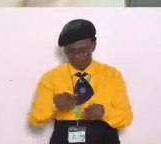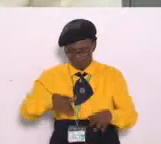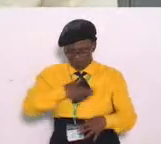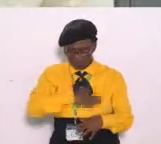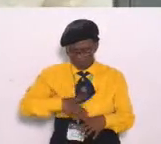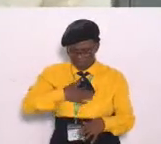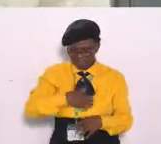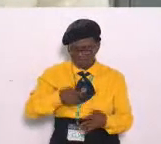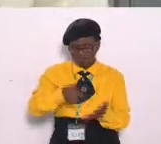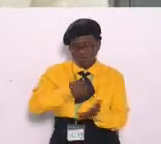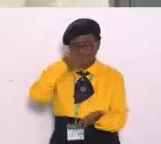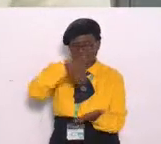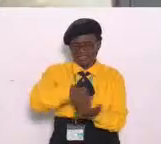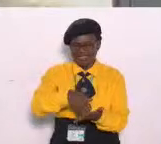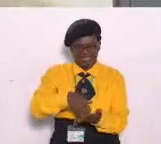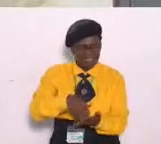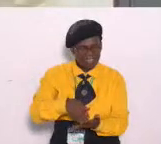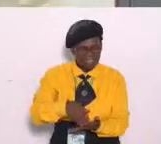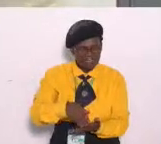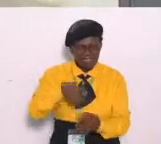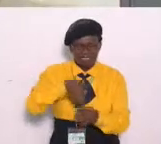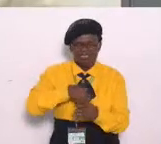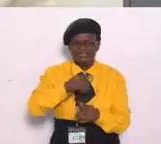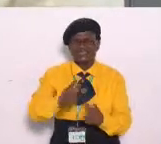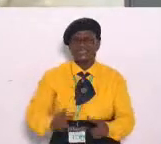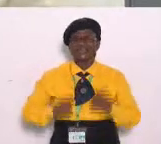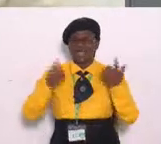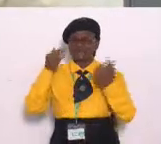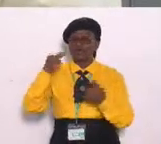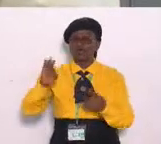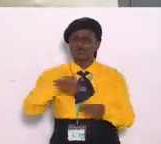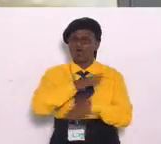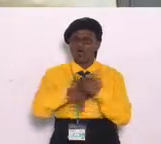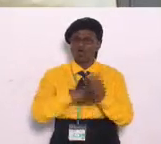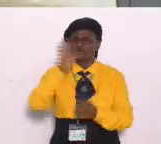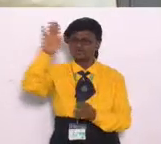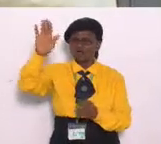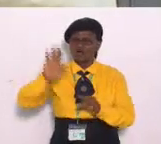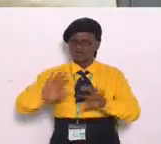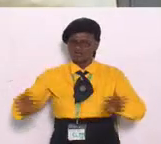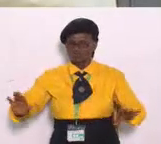Please, once again, in the lives of all your children,